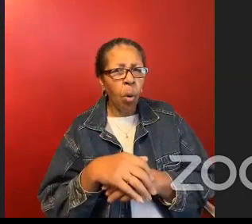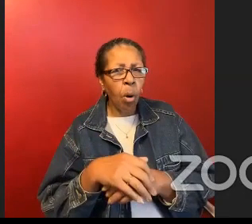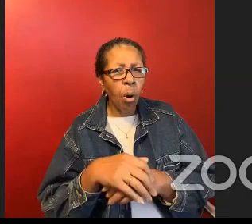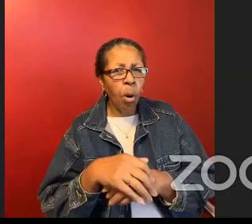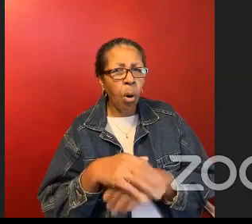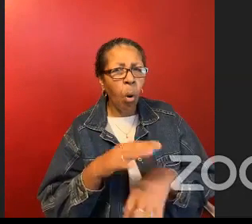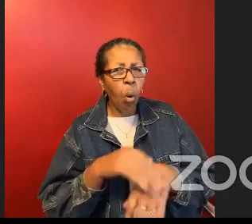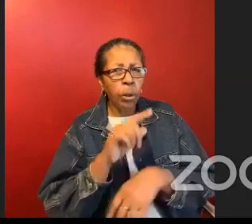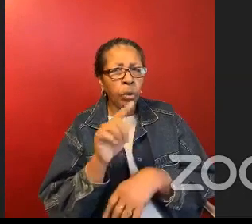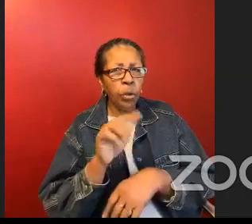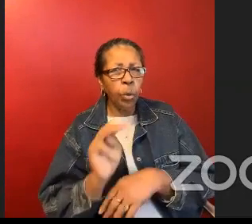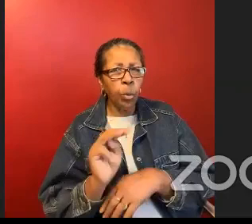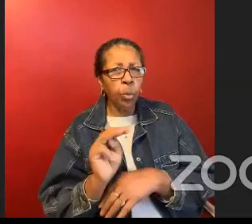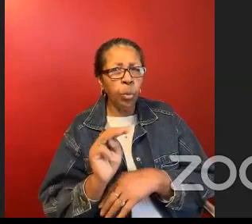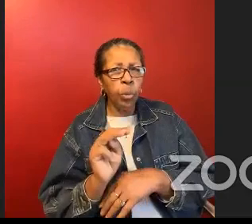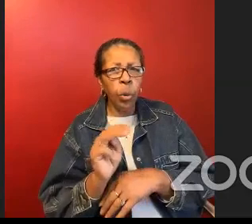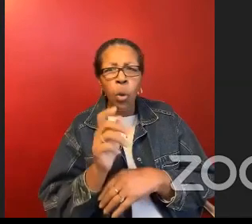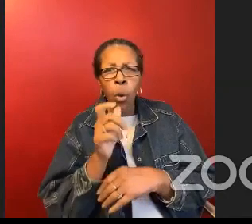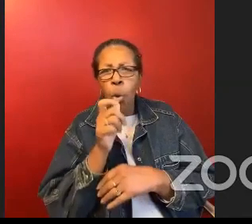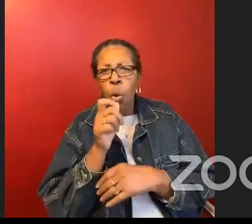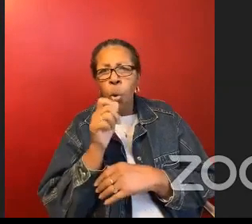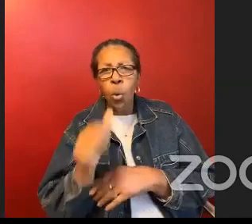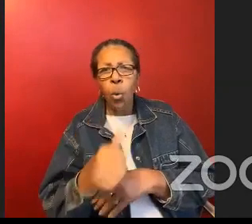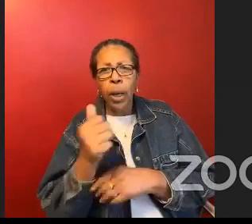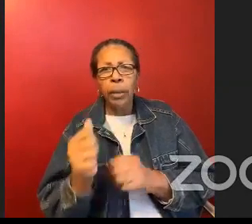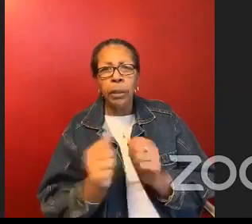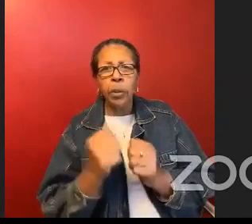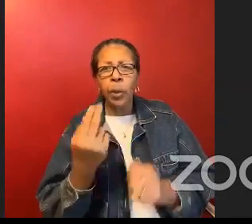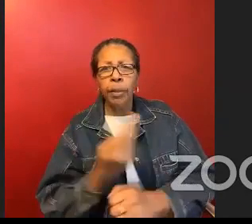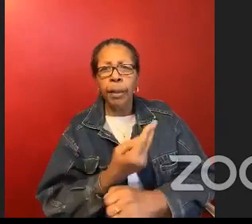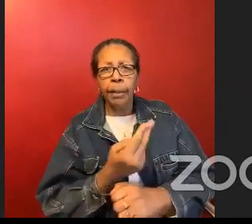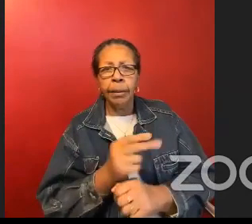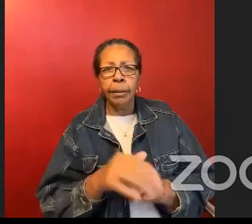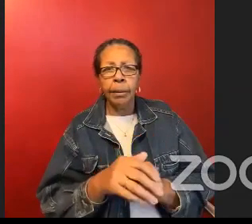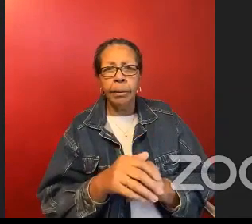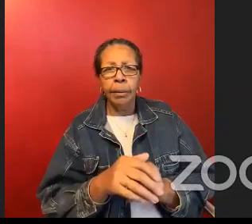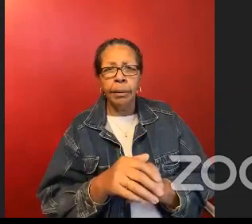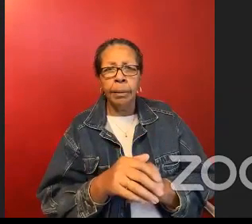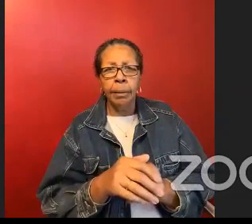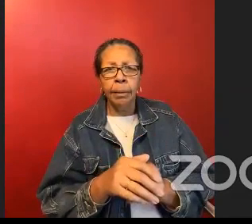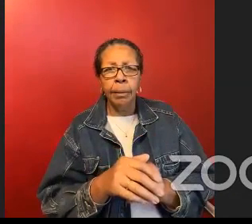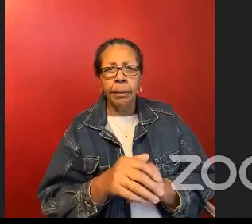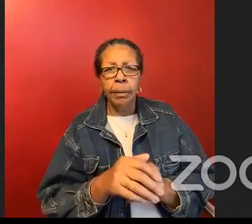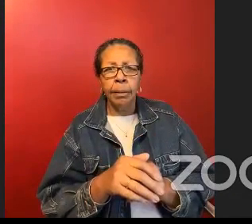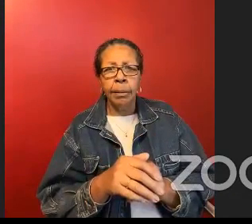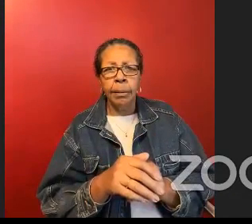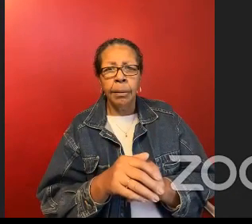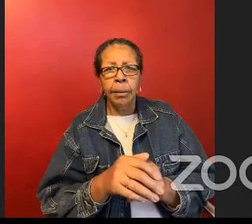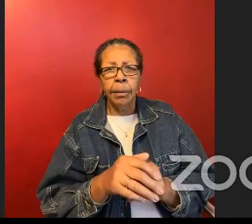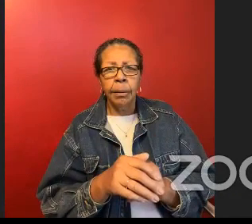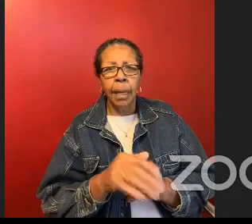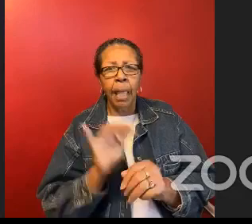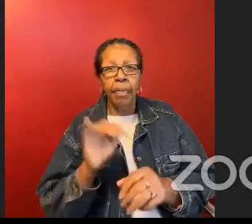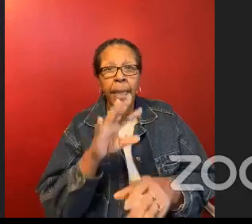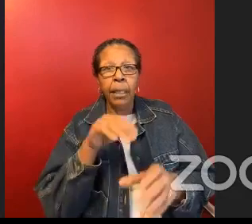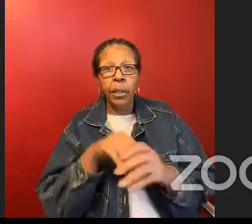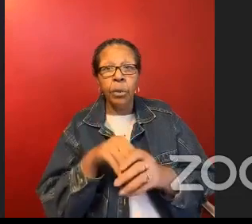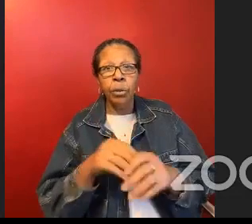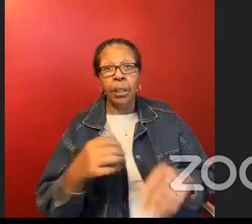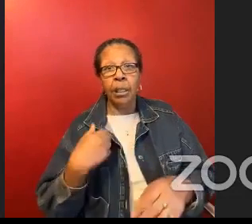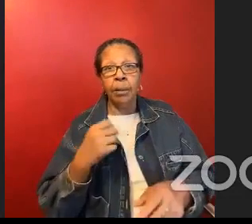on the Zoom. Who else is with us besides young people here in the church?